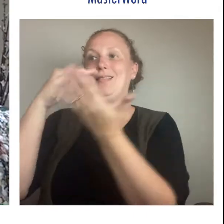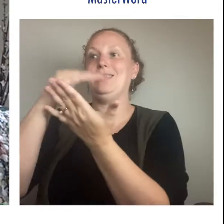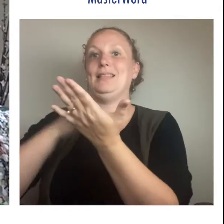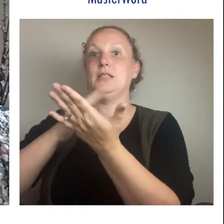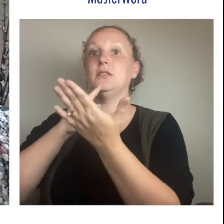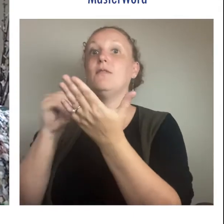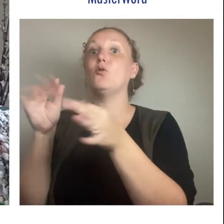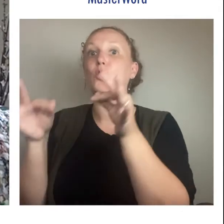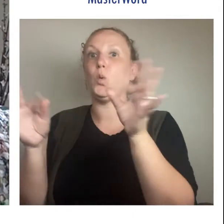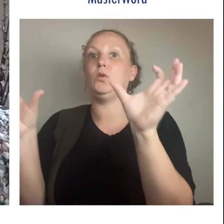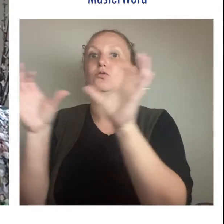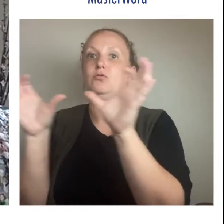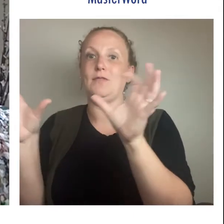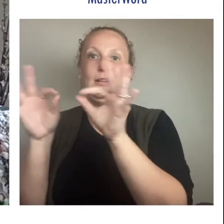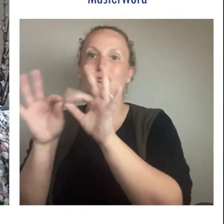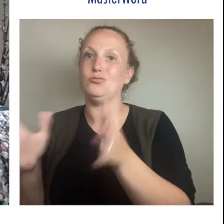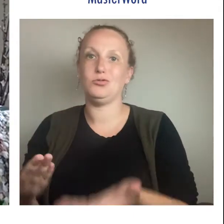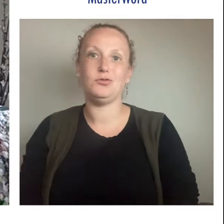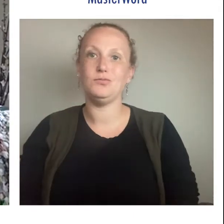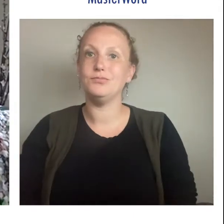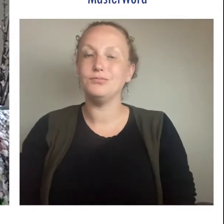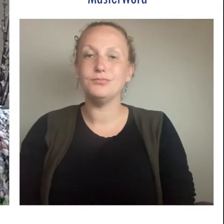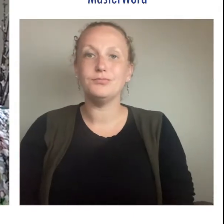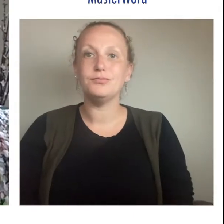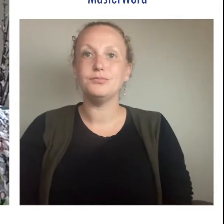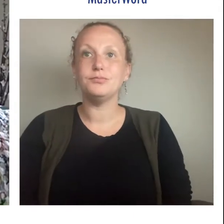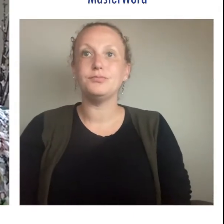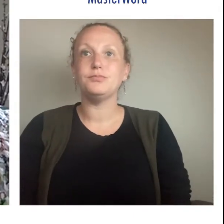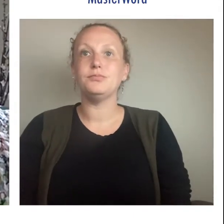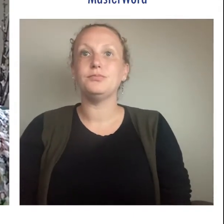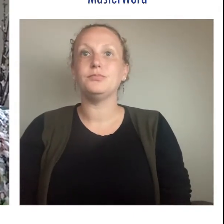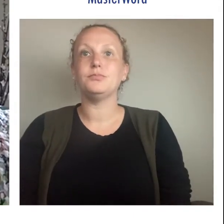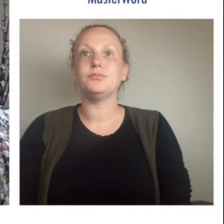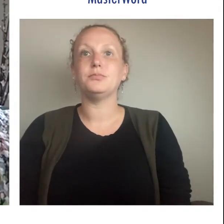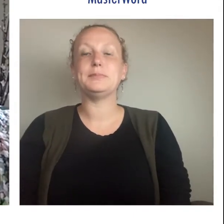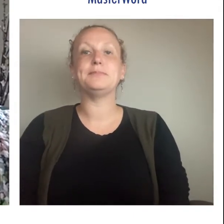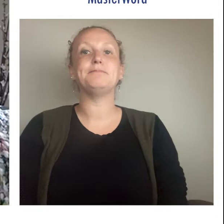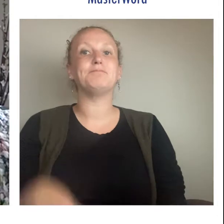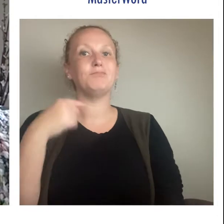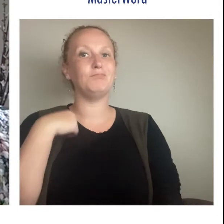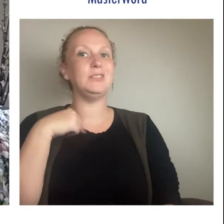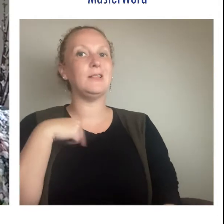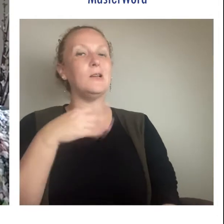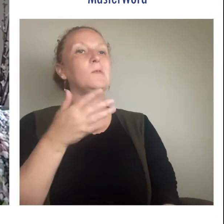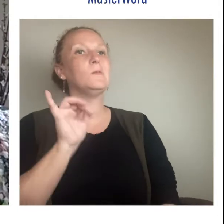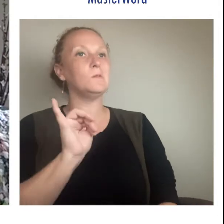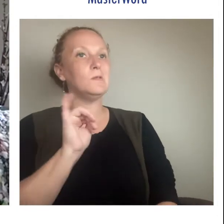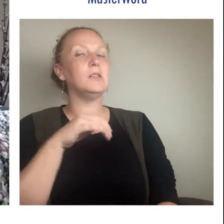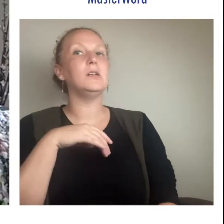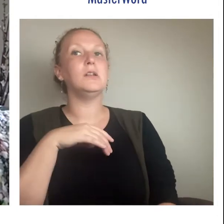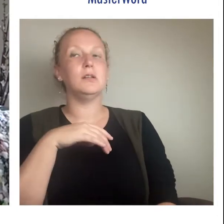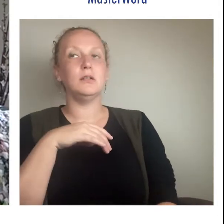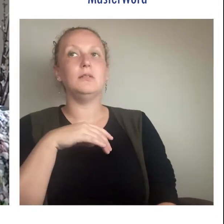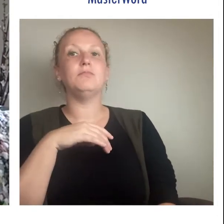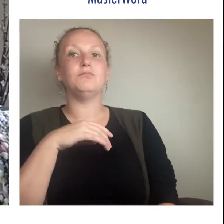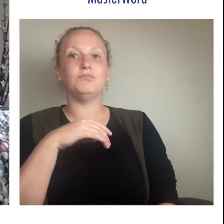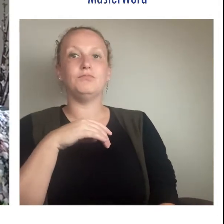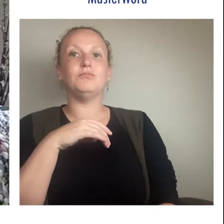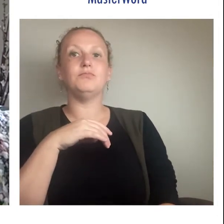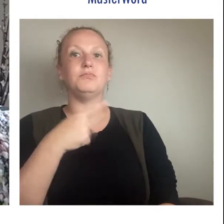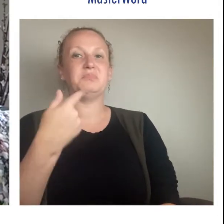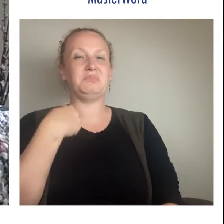list of interpreters that are available. So I would make an assumption that probably